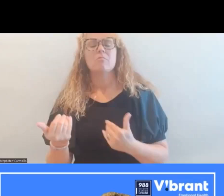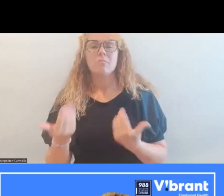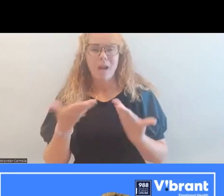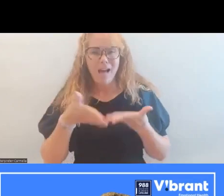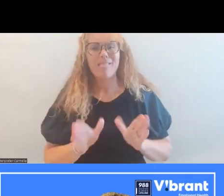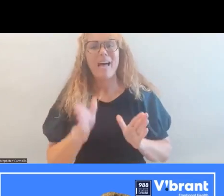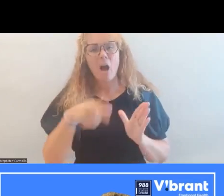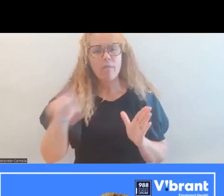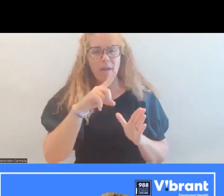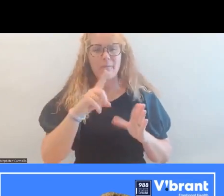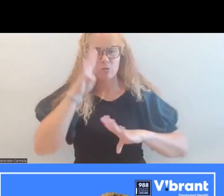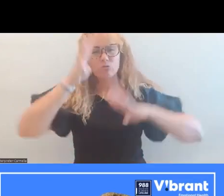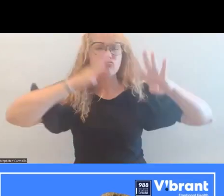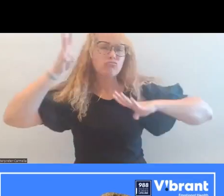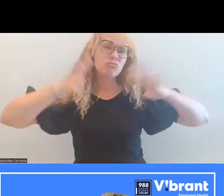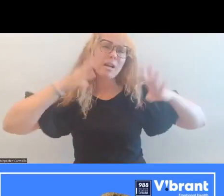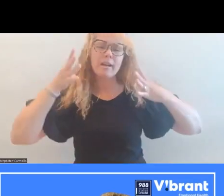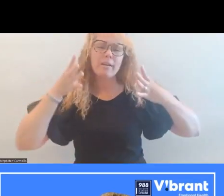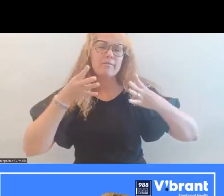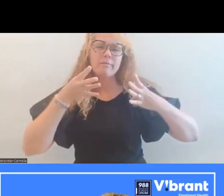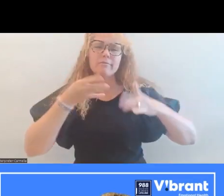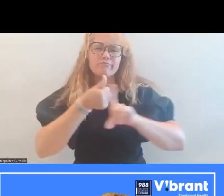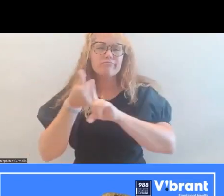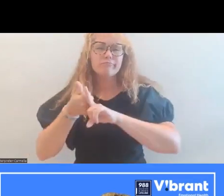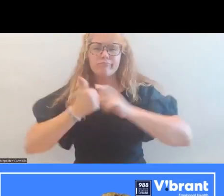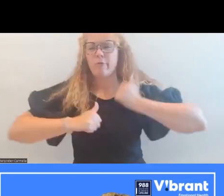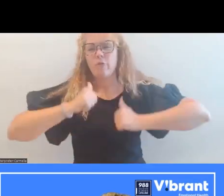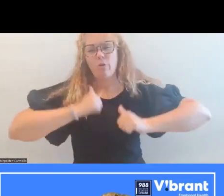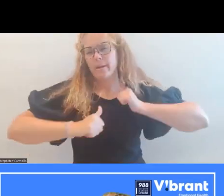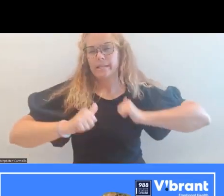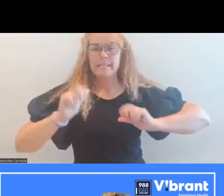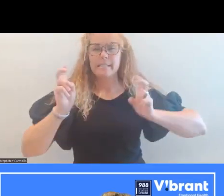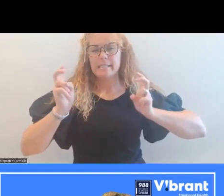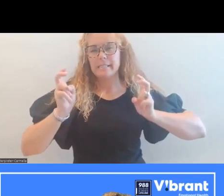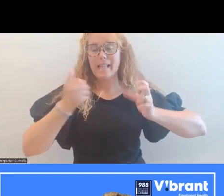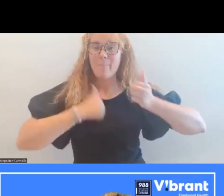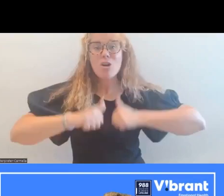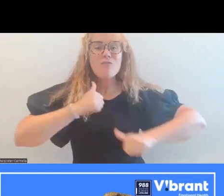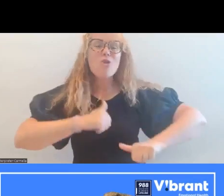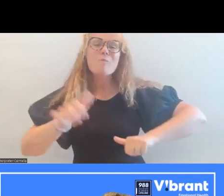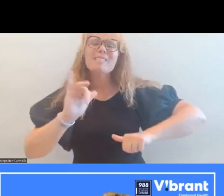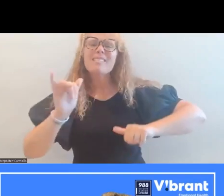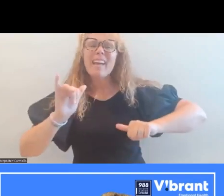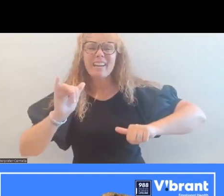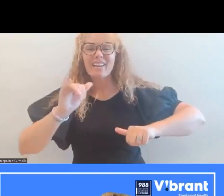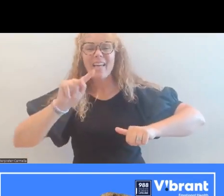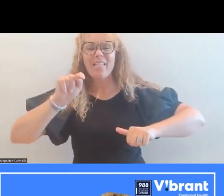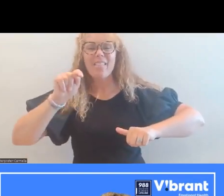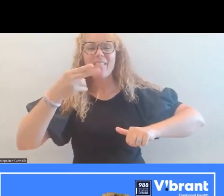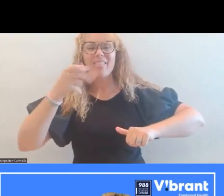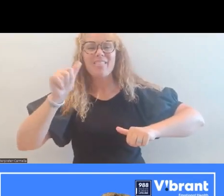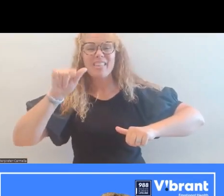do creative ways, performance. So they perform, it's like a theater, if